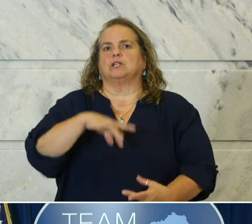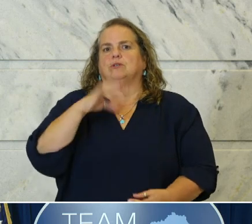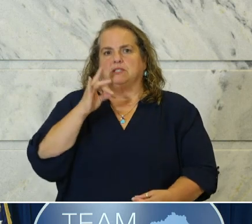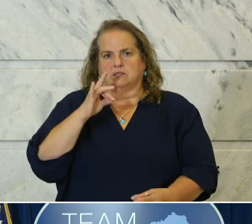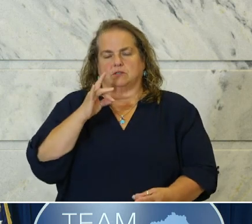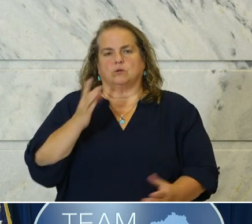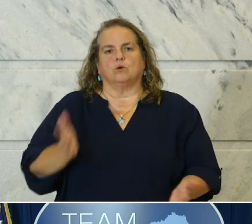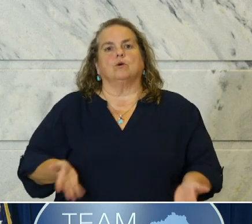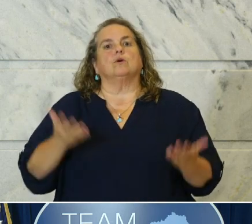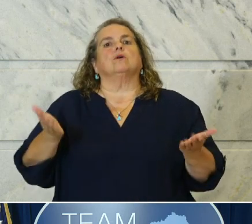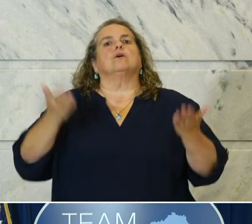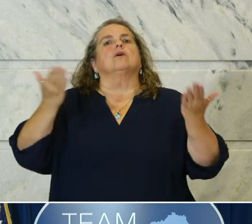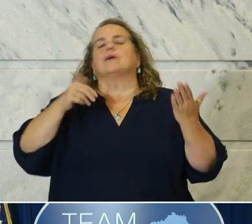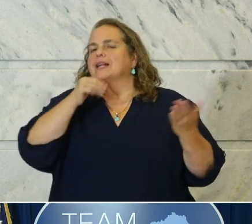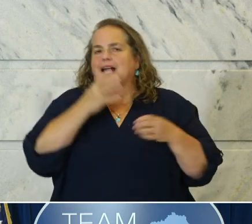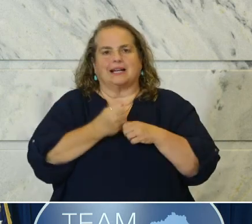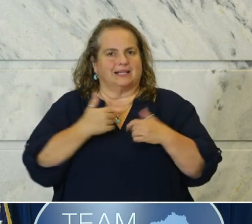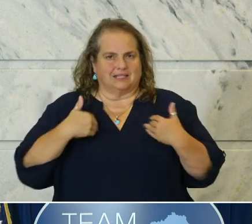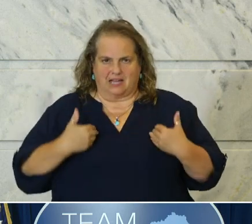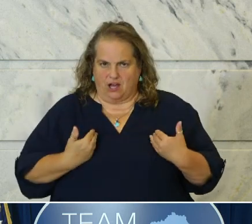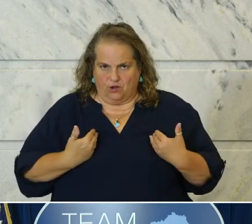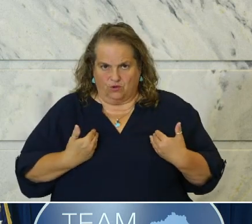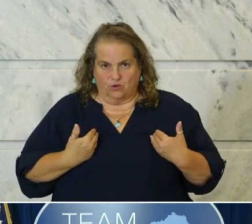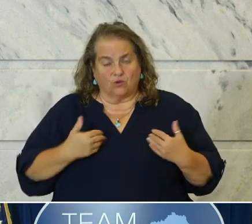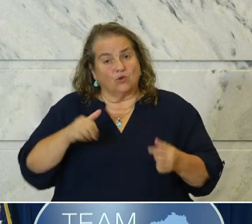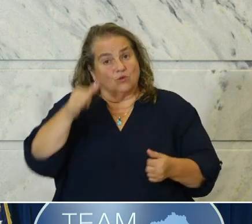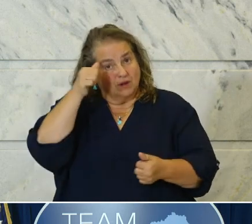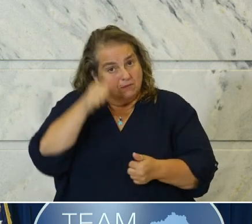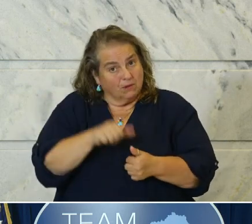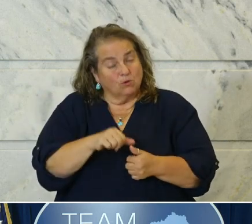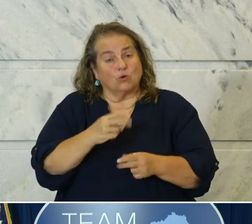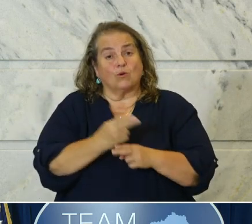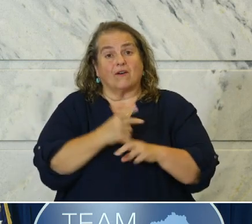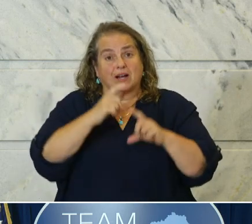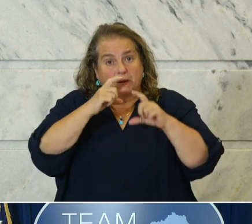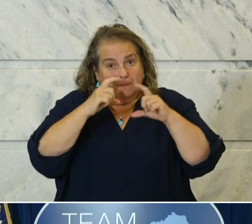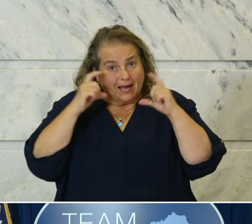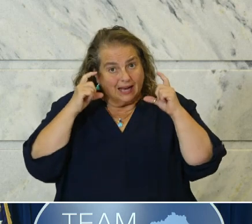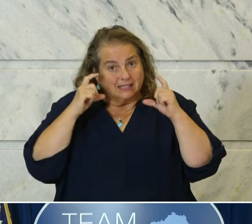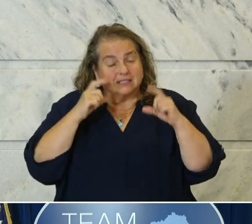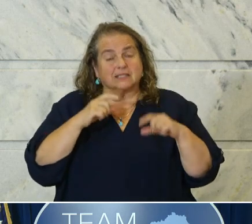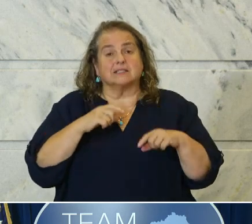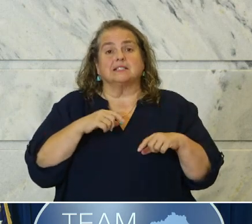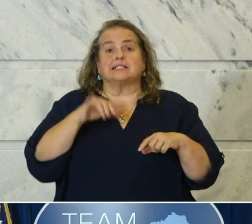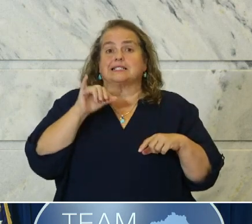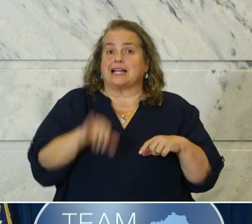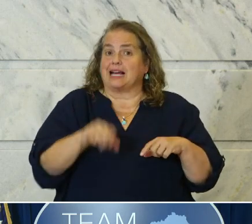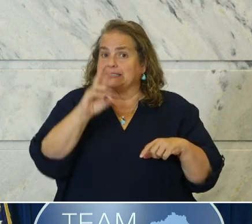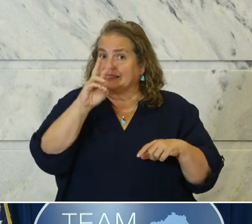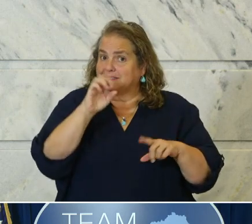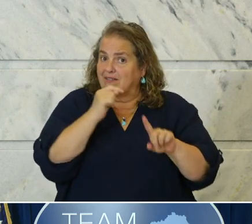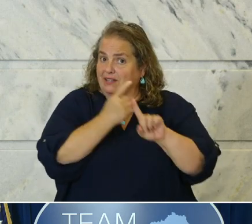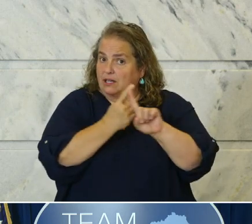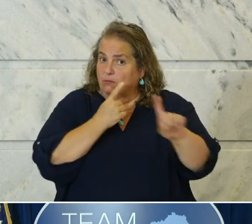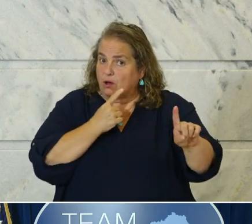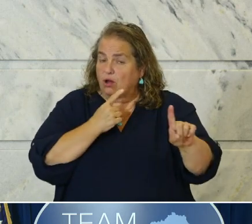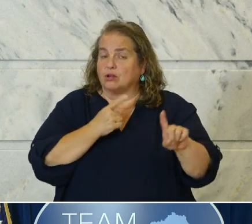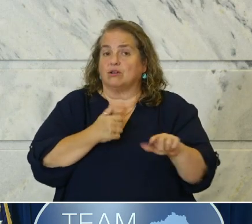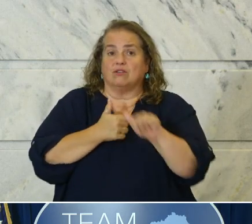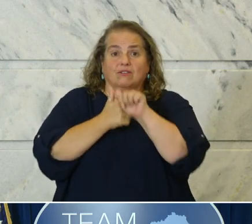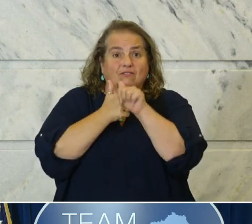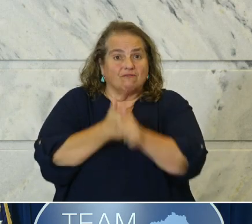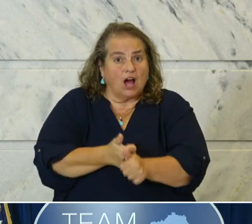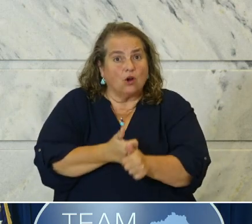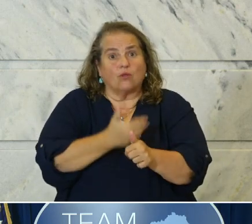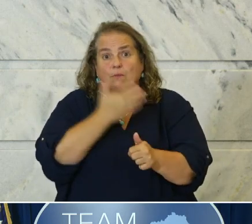don't get tired, and that we remember that wearing this mask, staying 6 feet apart, following the